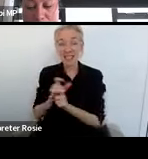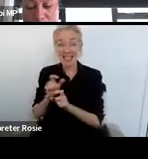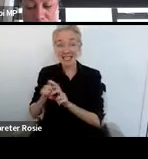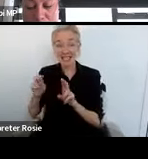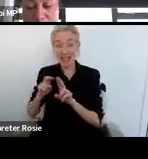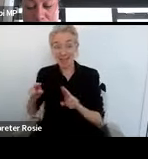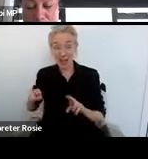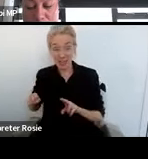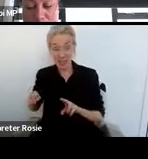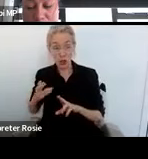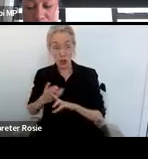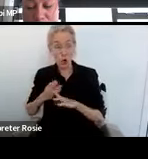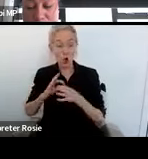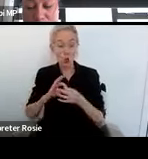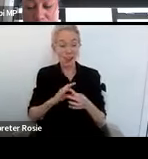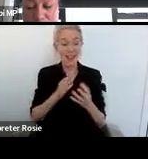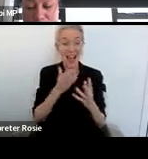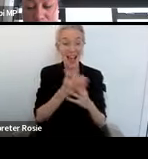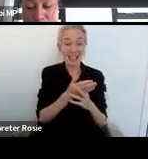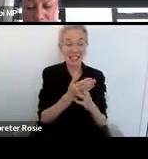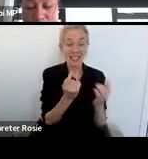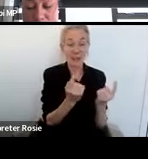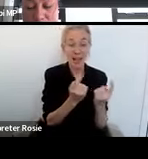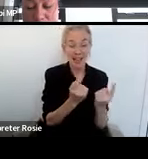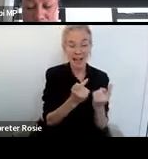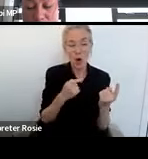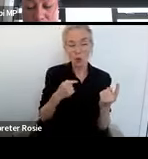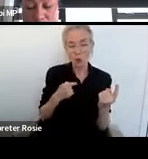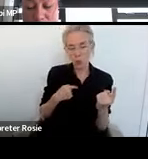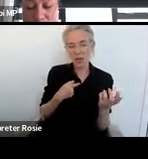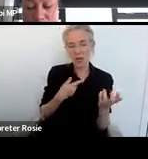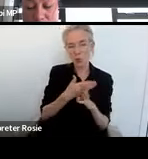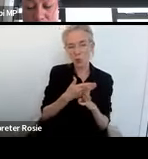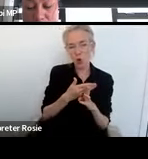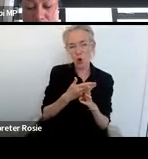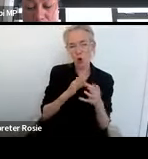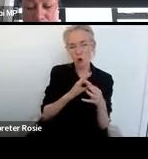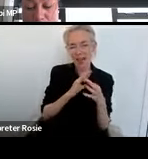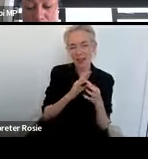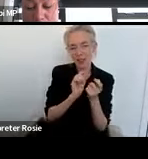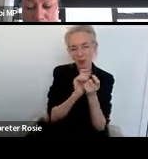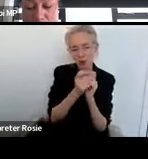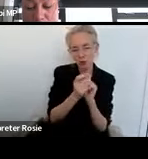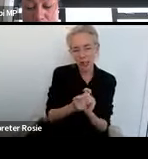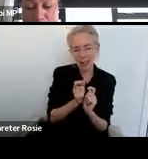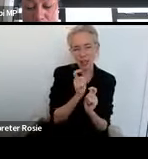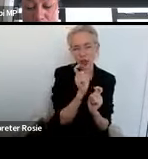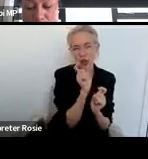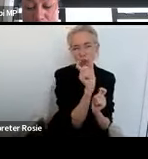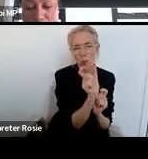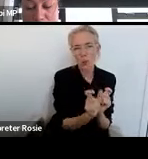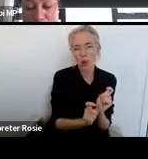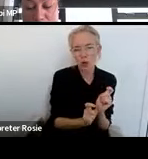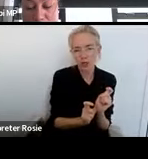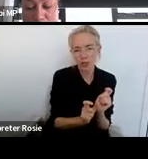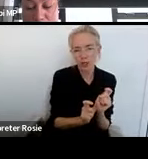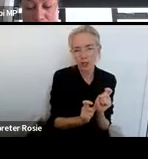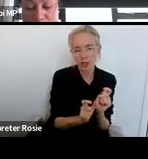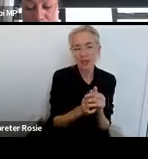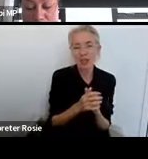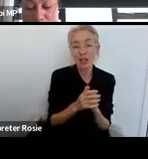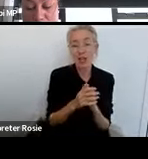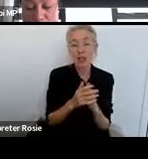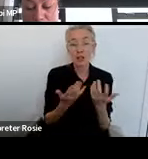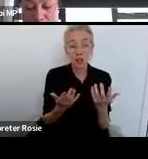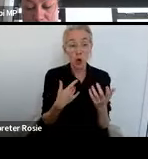ensure that it included the lived experiences of being dyslexic or having a neurodifference. For example, for many, disability is a